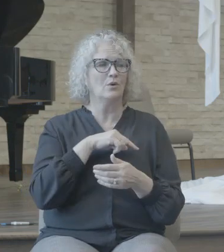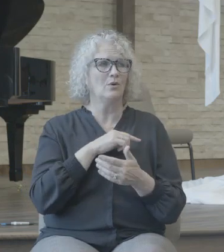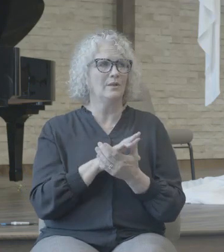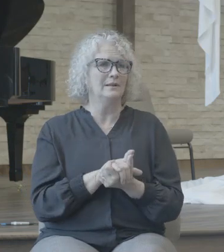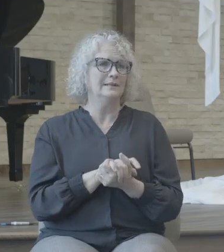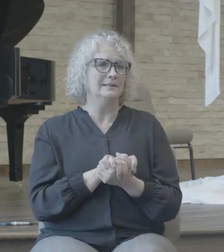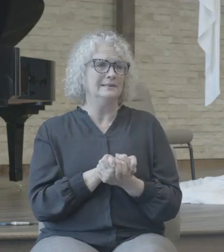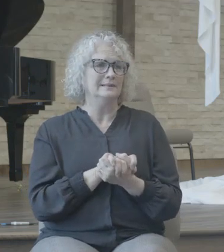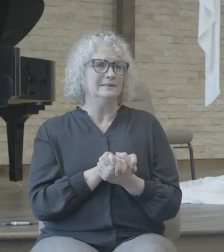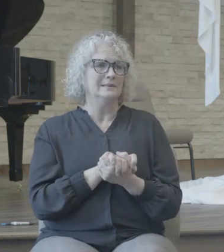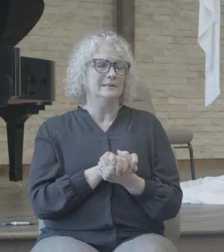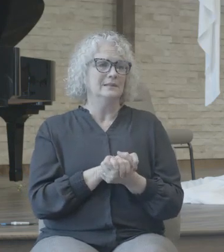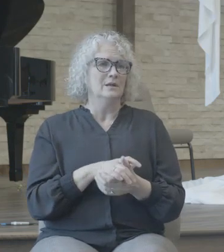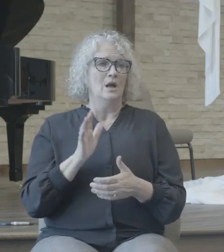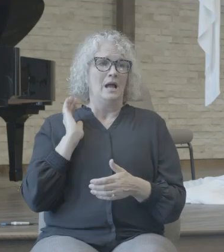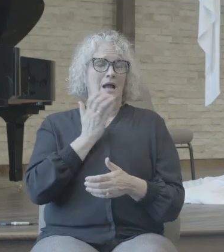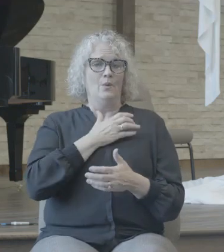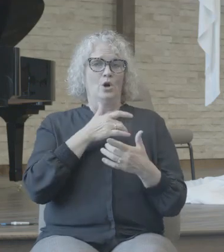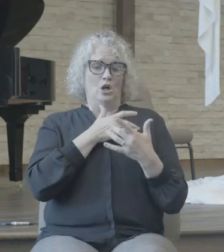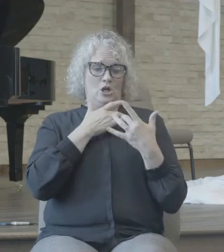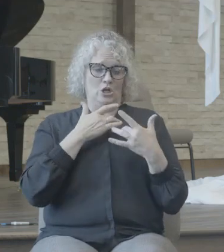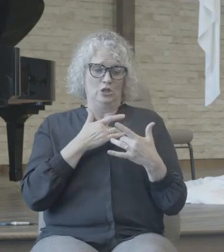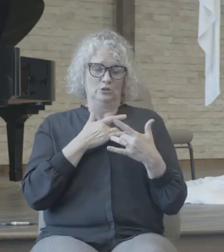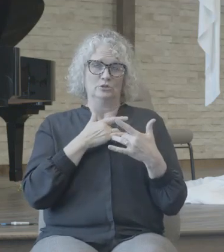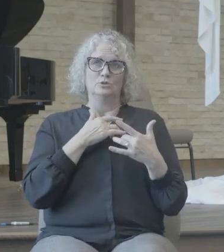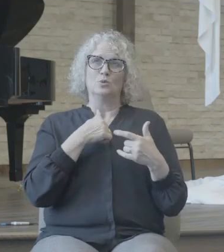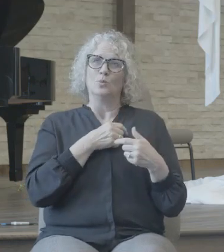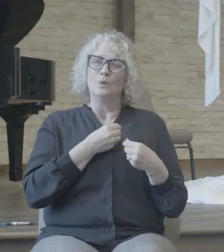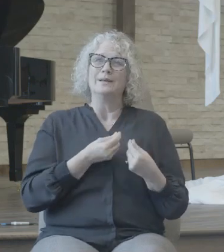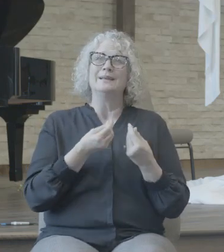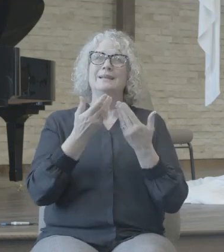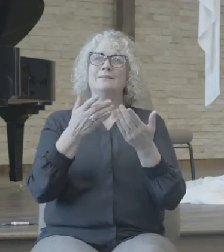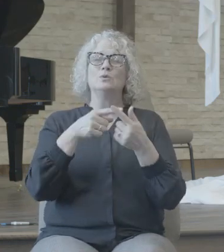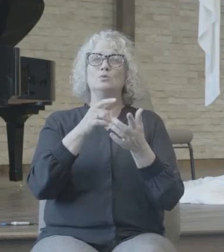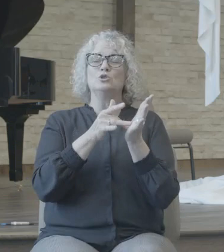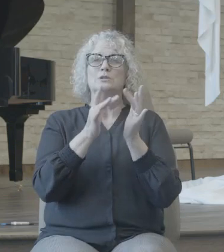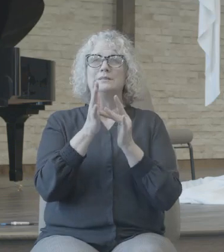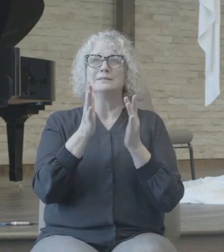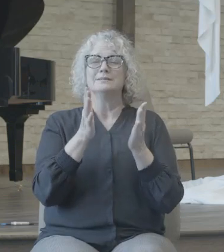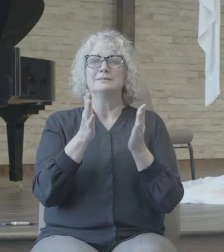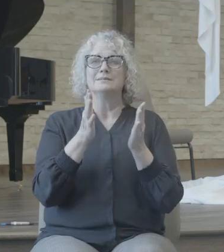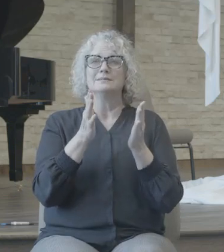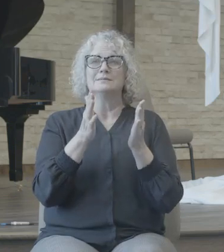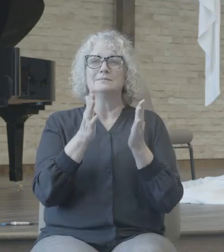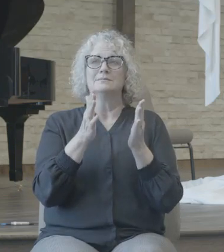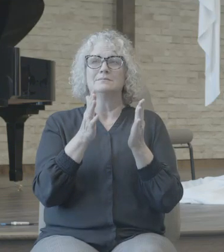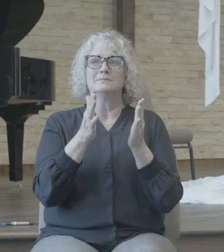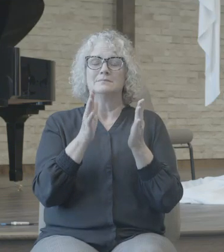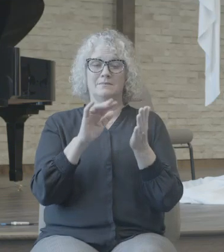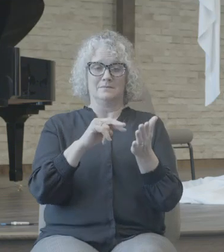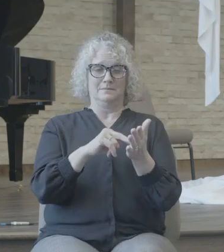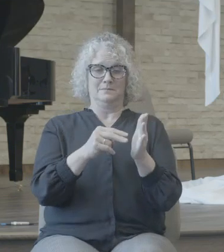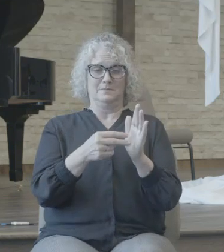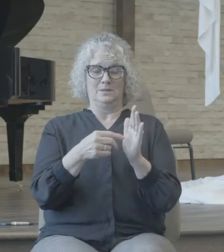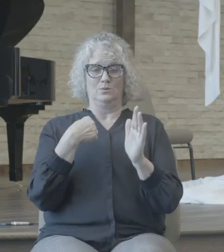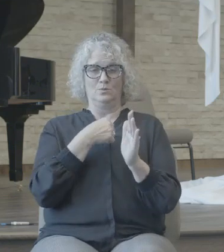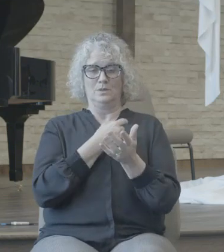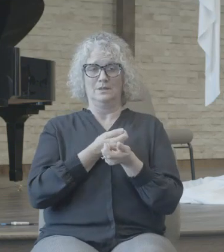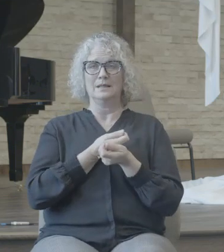So when we give our hearts to Jesus, we are saying and